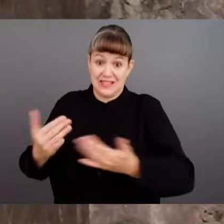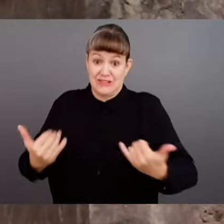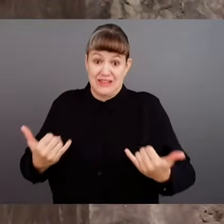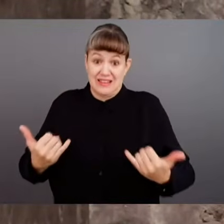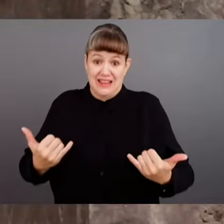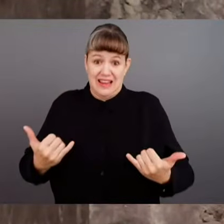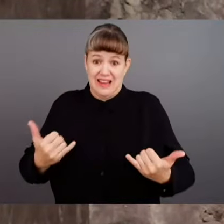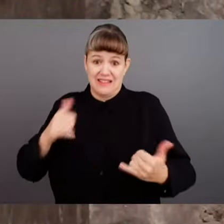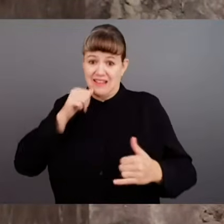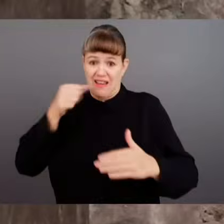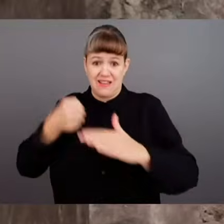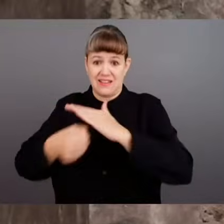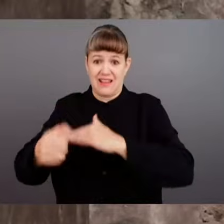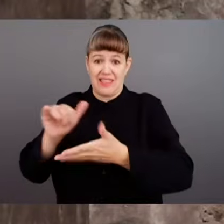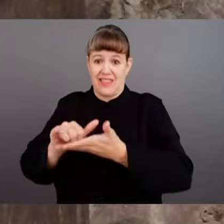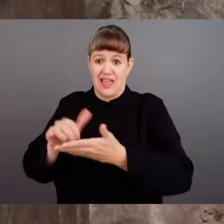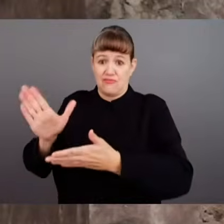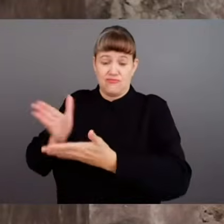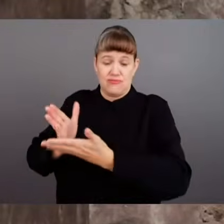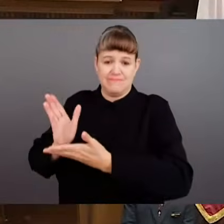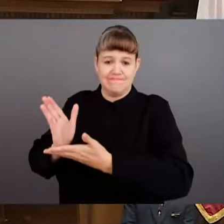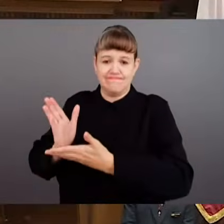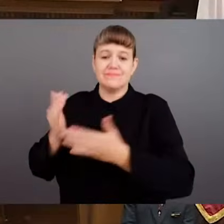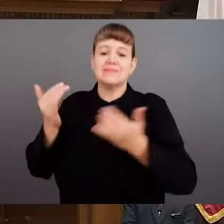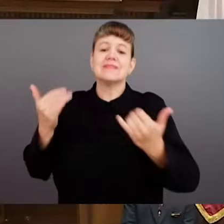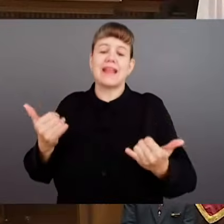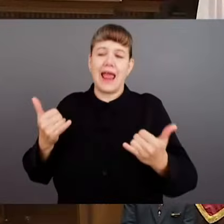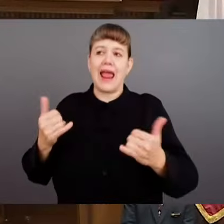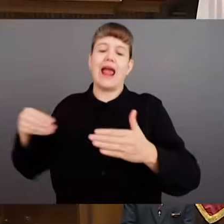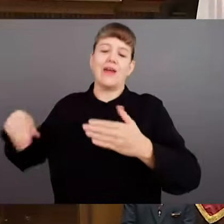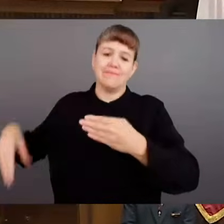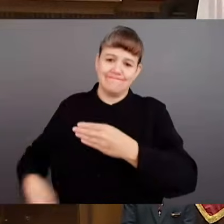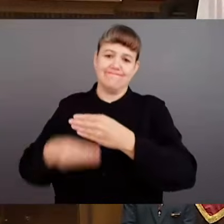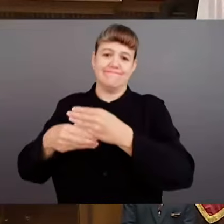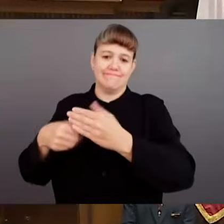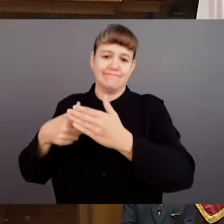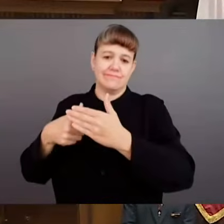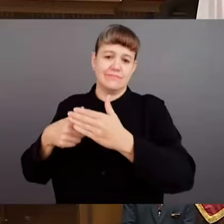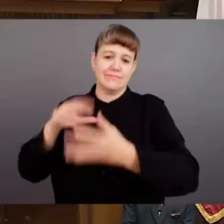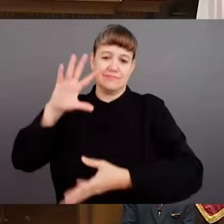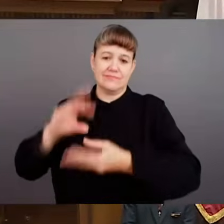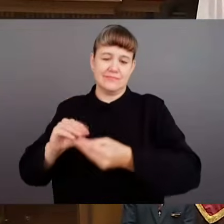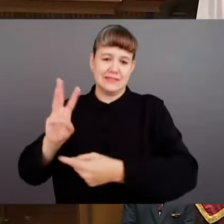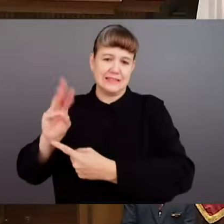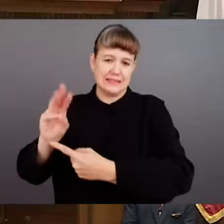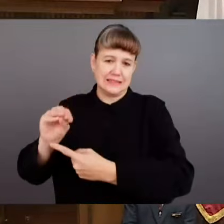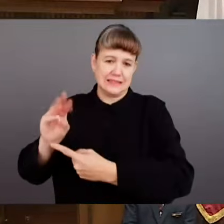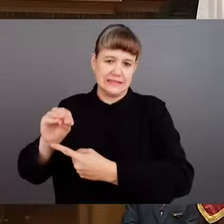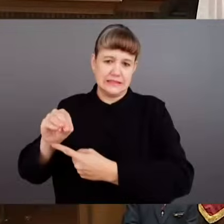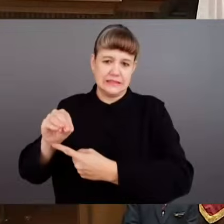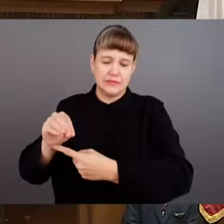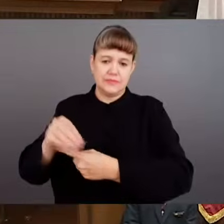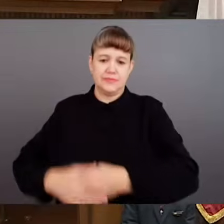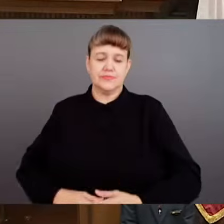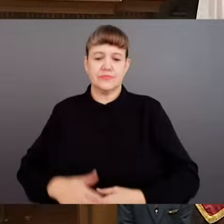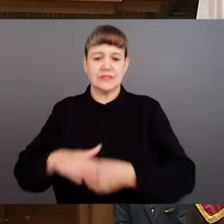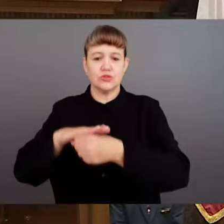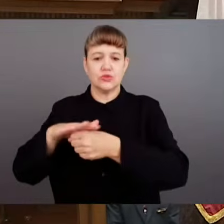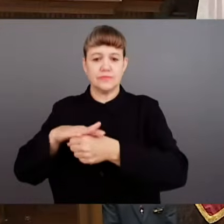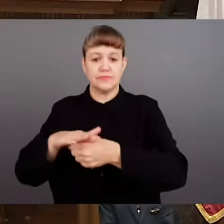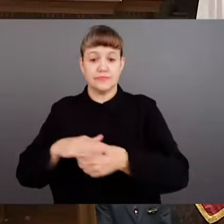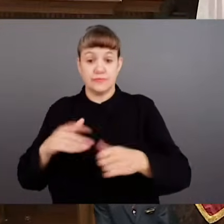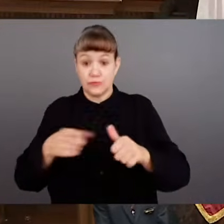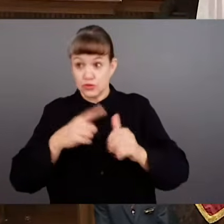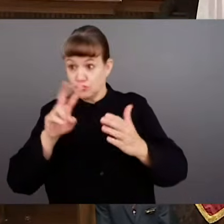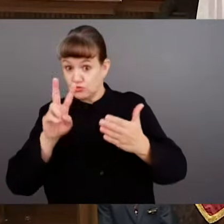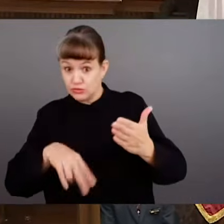second reading of the bill. Member, the question is first reading of the bill. All those in favor say aye. Aye. Opposed?